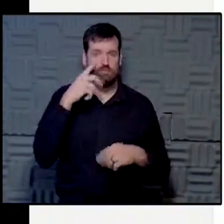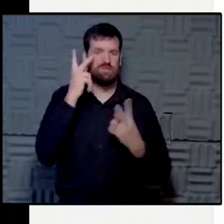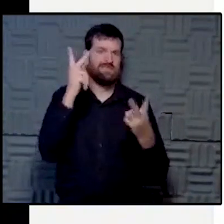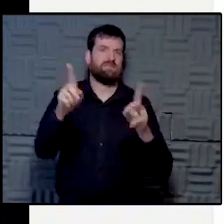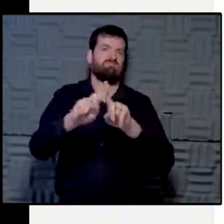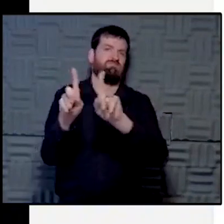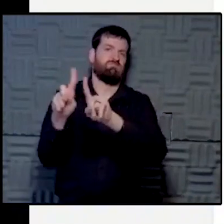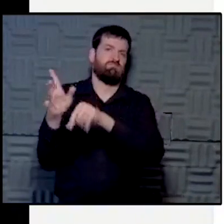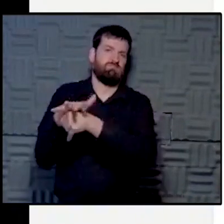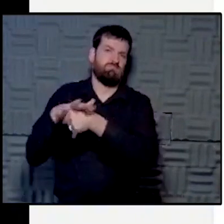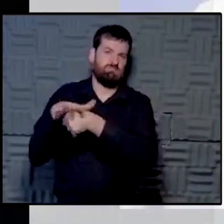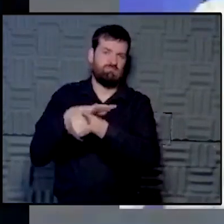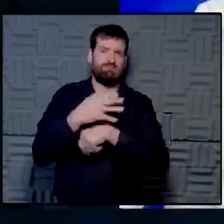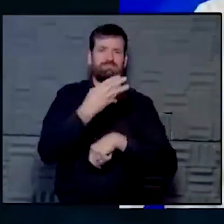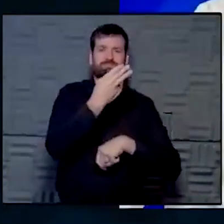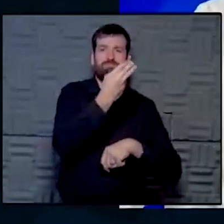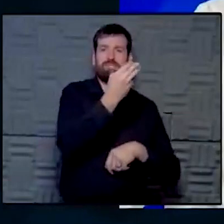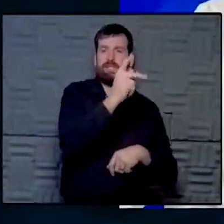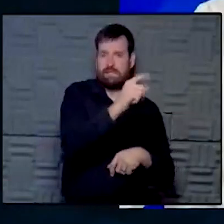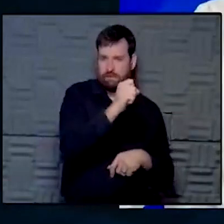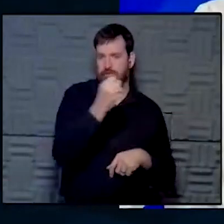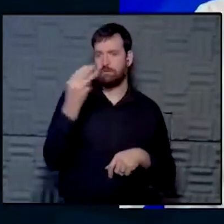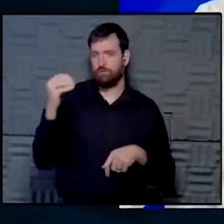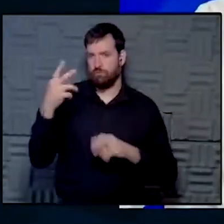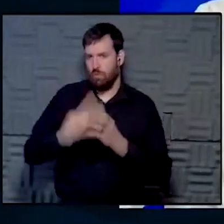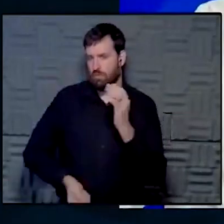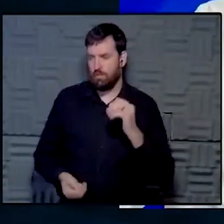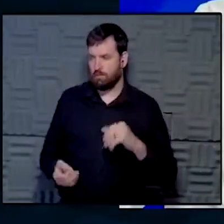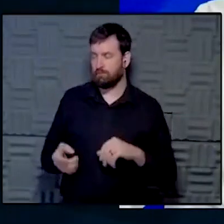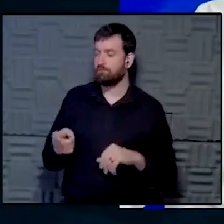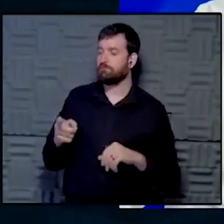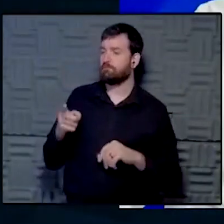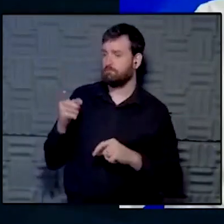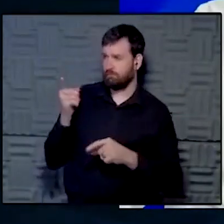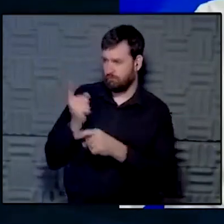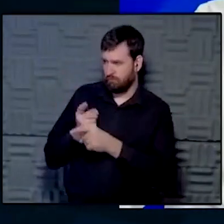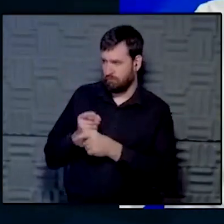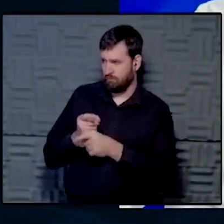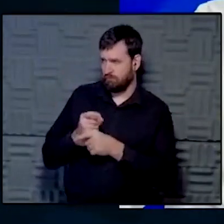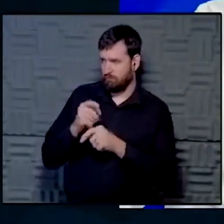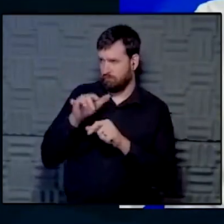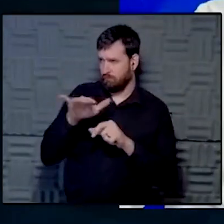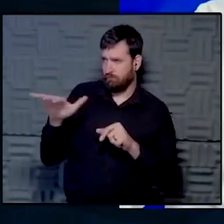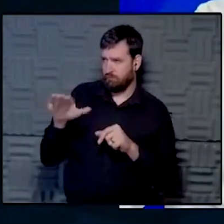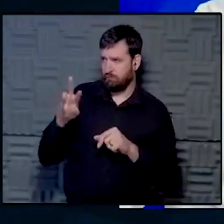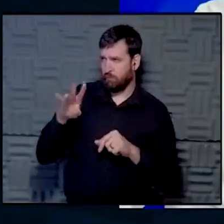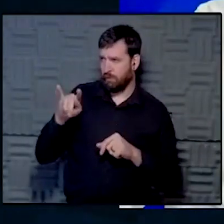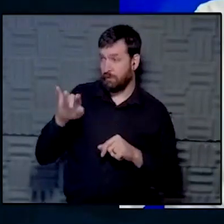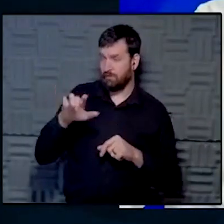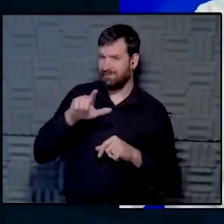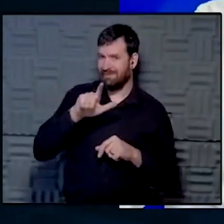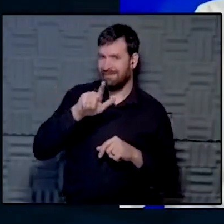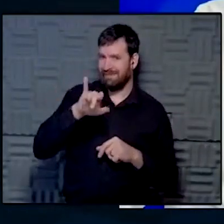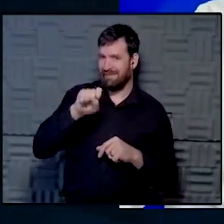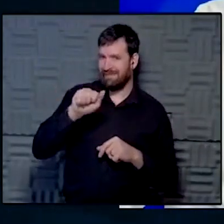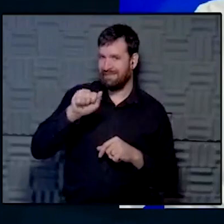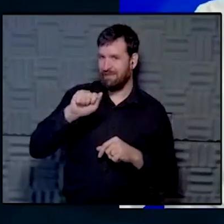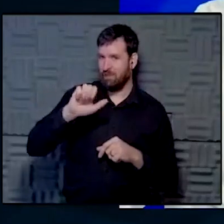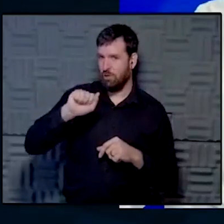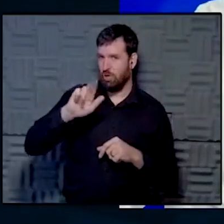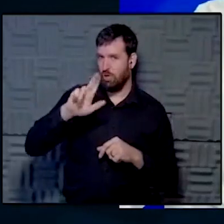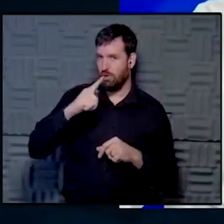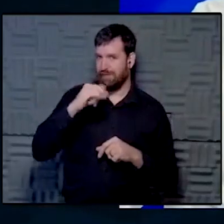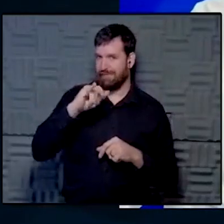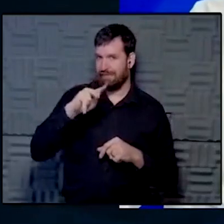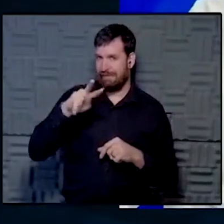sites throughout Kansas and Missouri. And the right URL, Dr. Pahud, according to Lisa Augustine, who's my